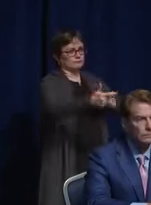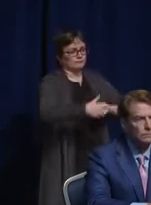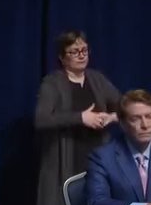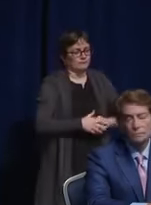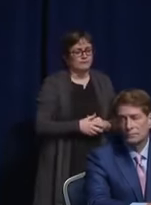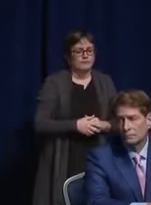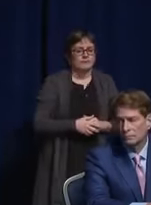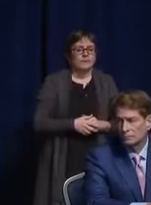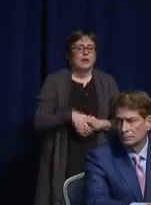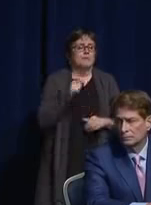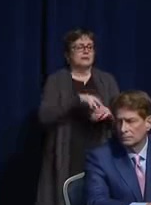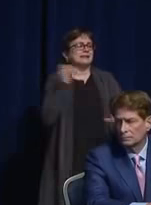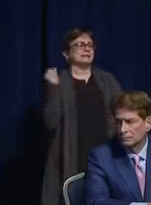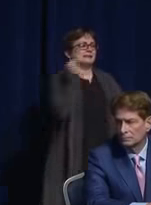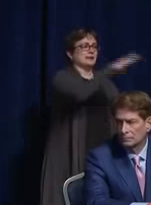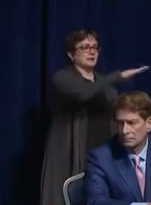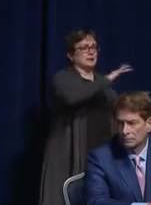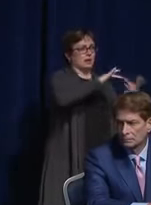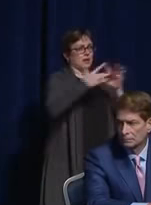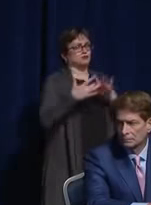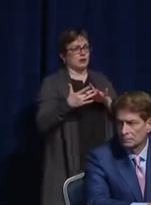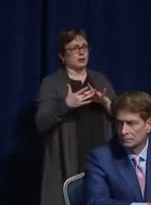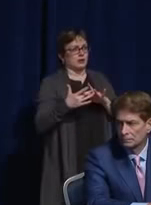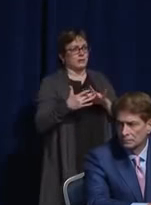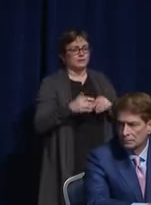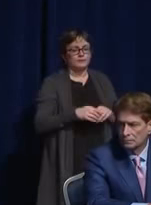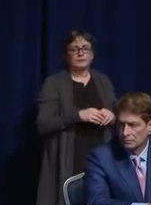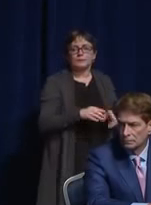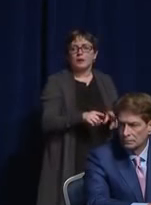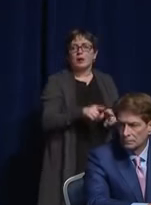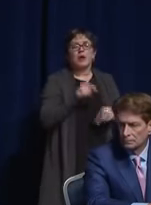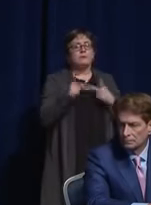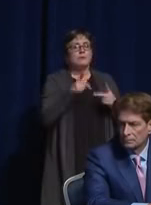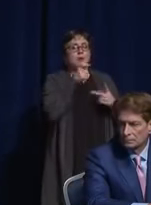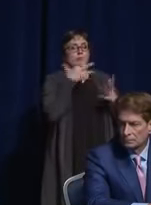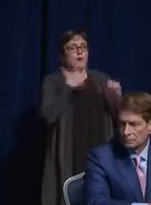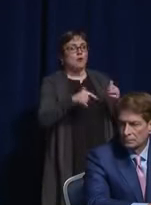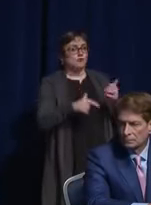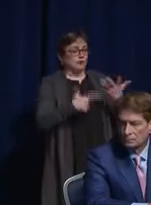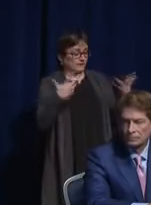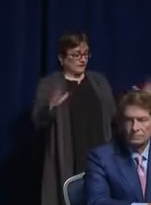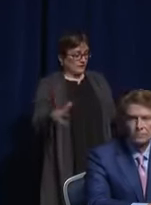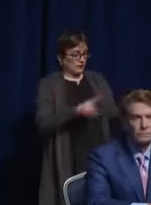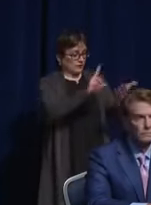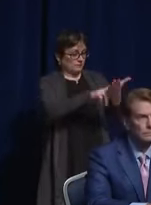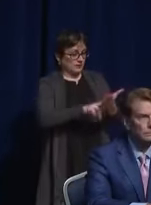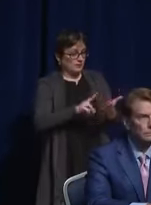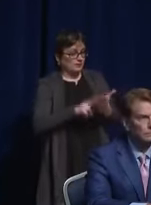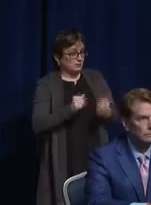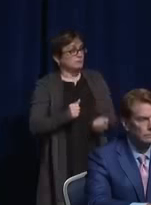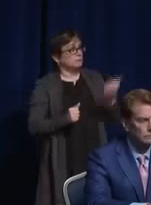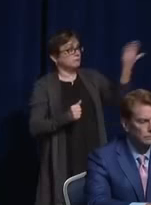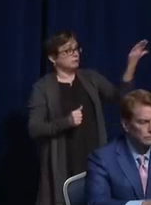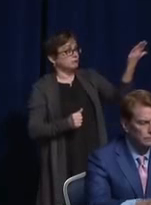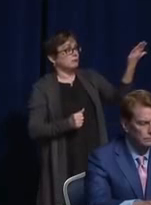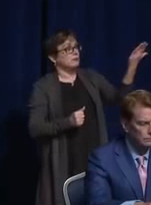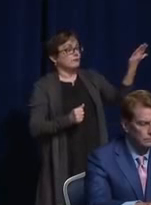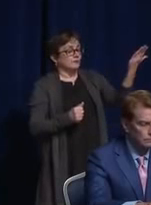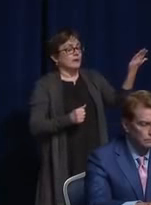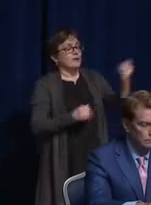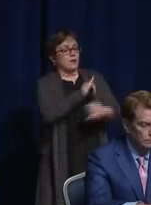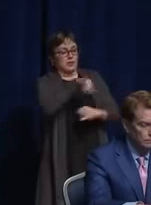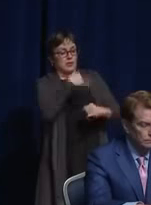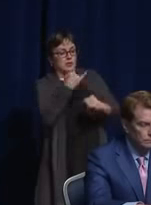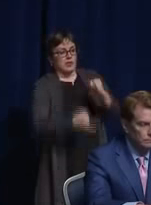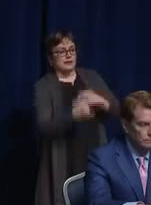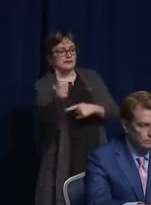Candidates with already completed petition forms should turn those in by March 30th. Those will count.